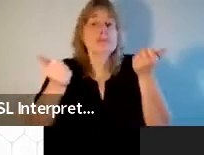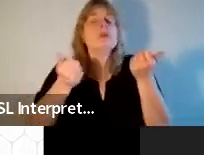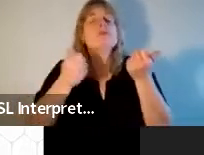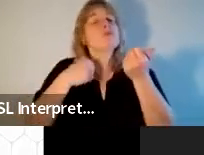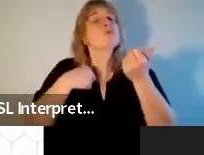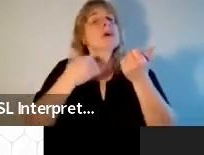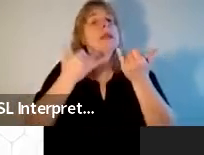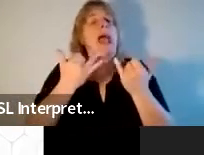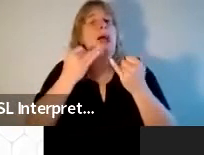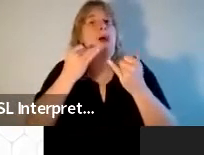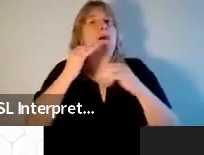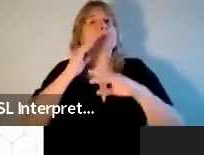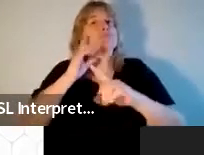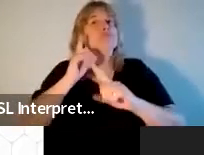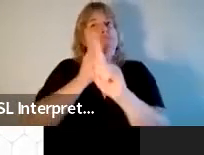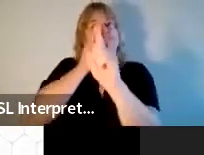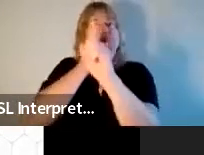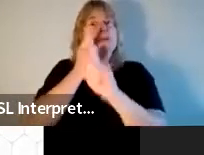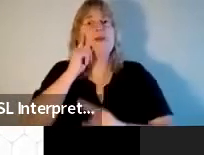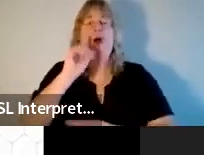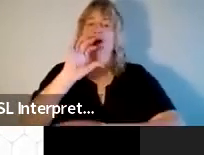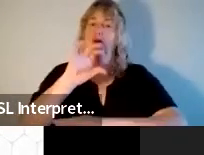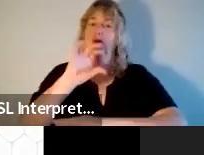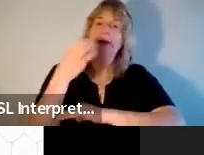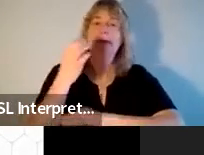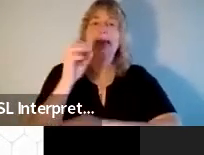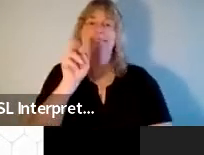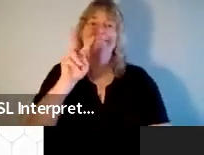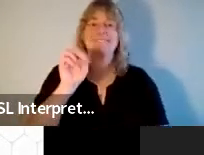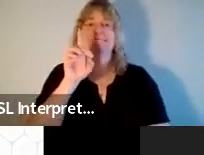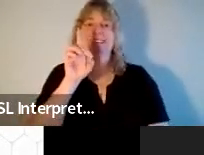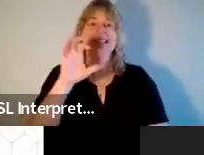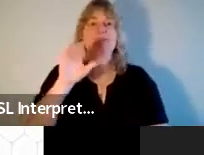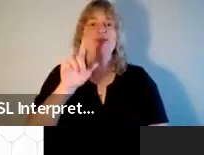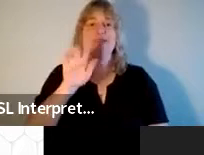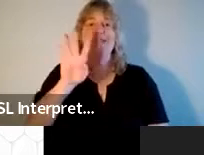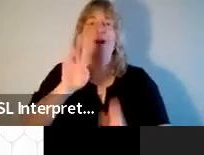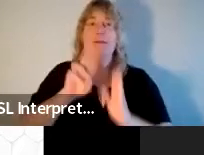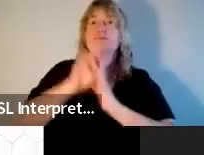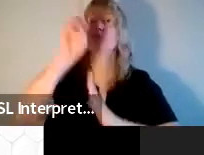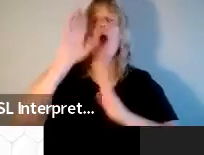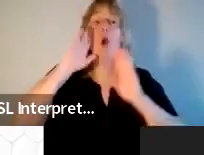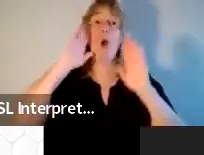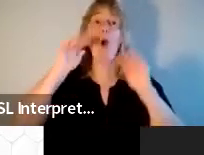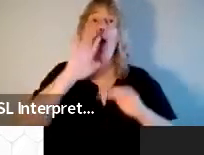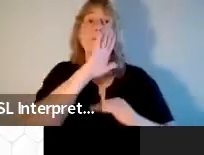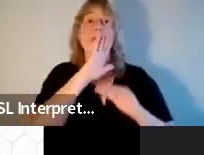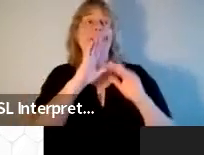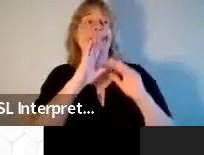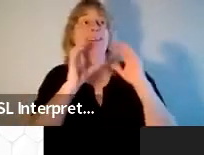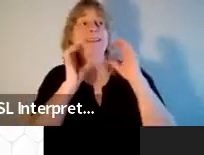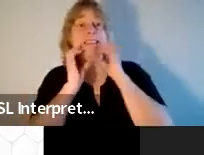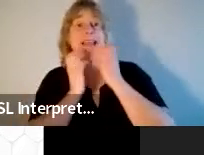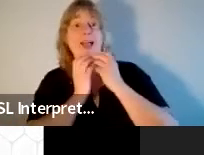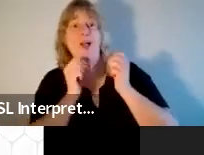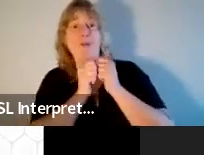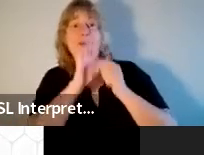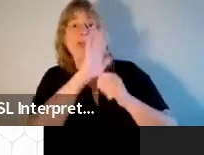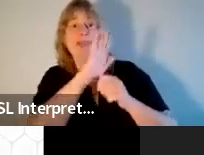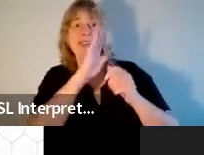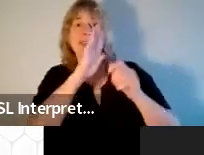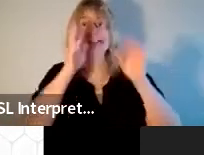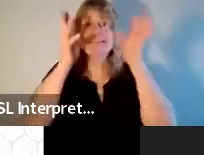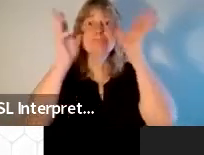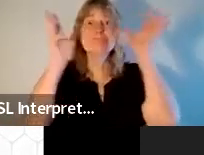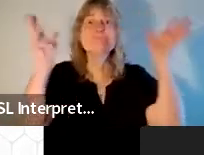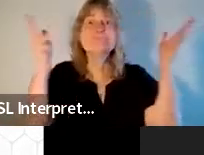a Christmas Eve launch. And so I just hope that Santa and his sleigh can stay out of the lane of this space telescope as